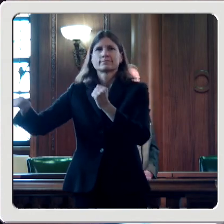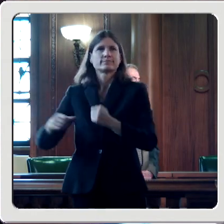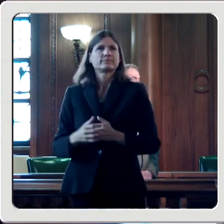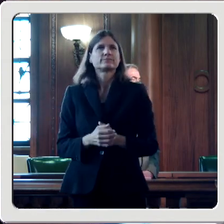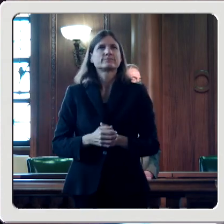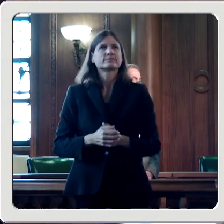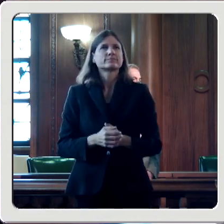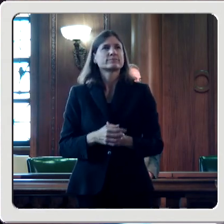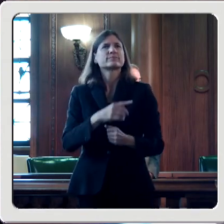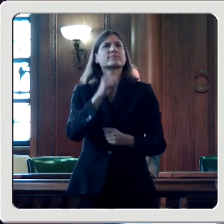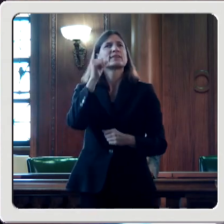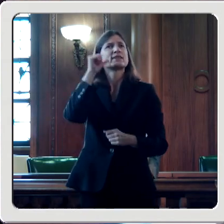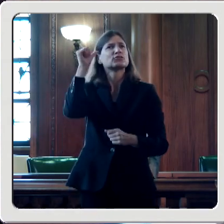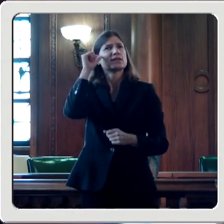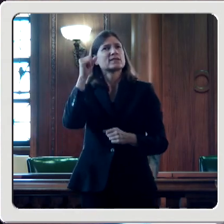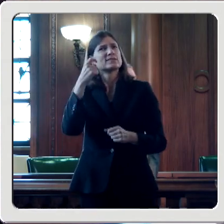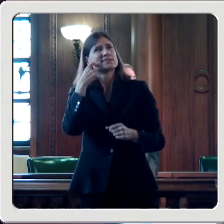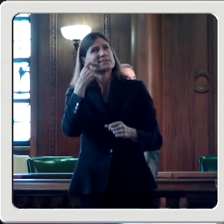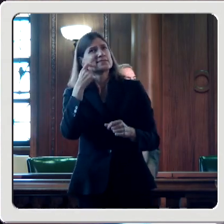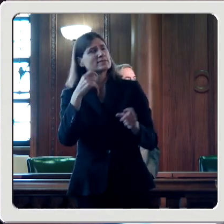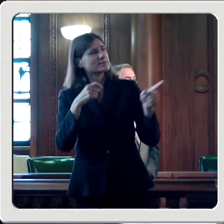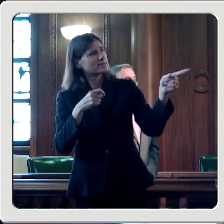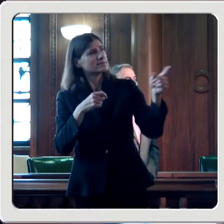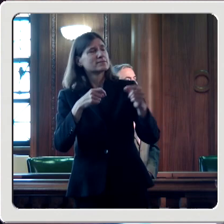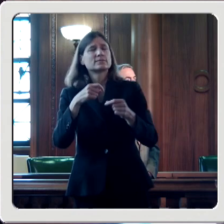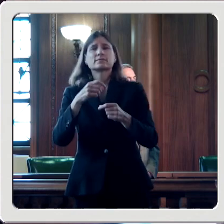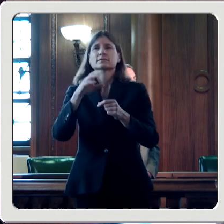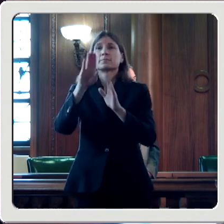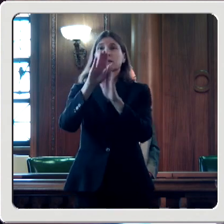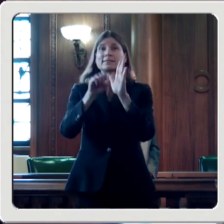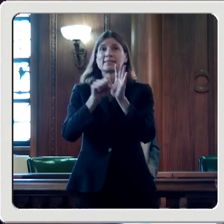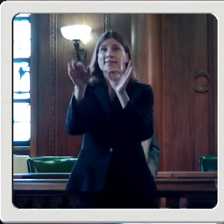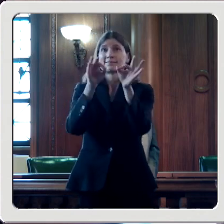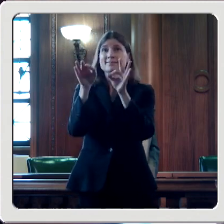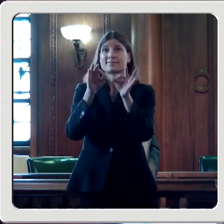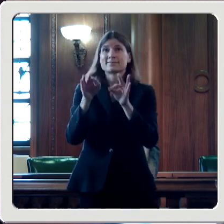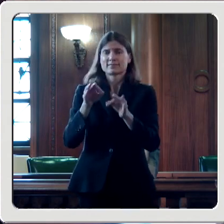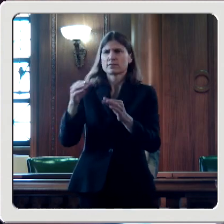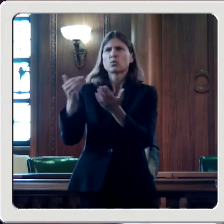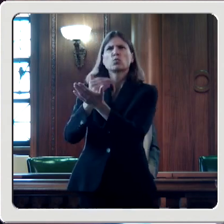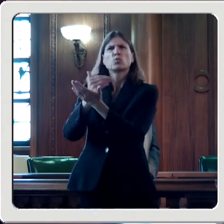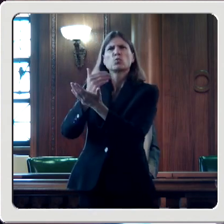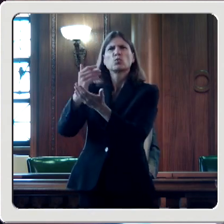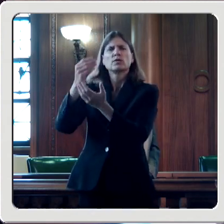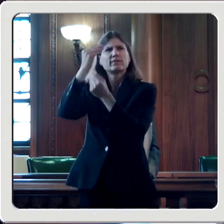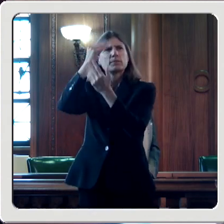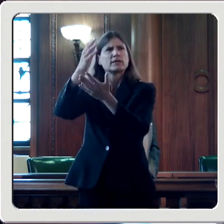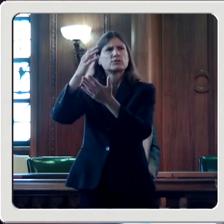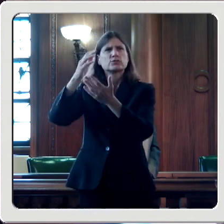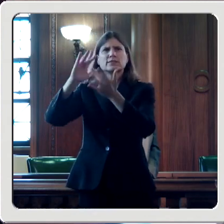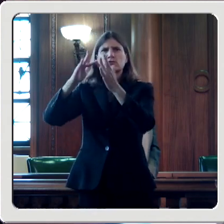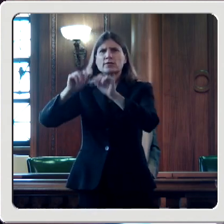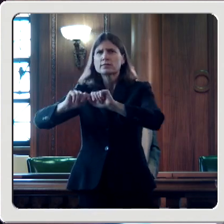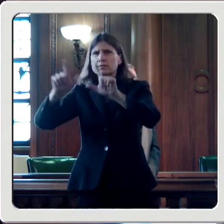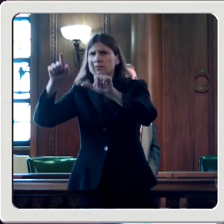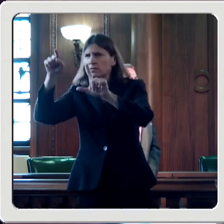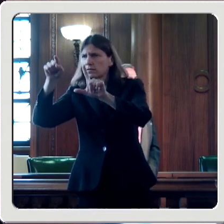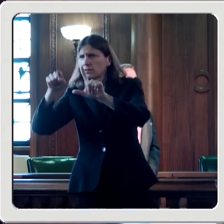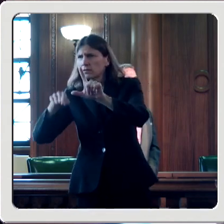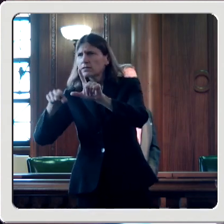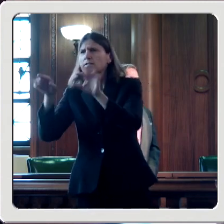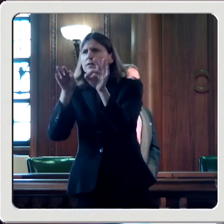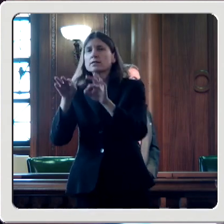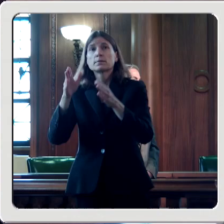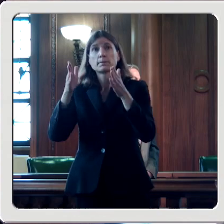Kerouac mentioned in regards to it. And just to clarify, the emergency use authorization refers to the ability for the